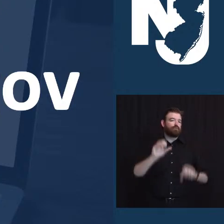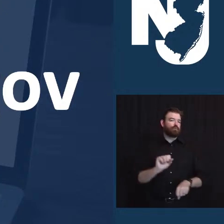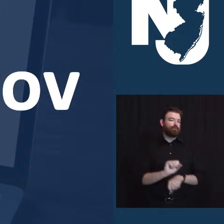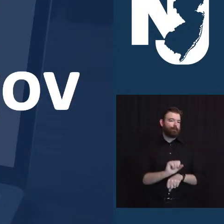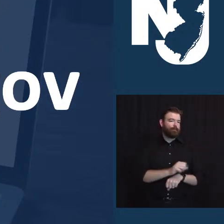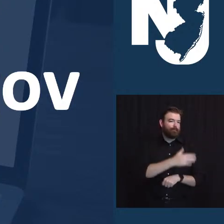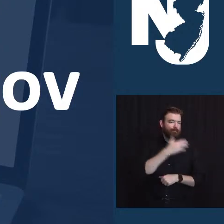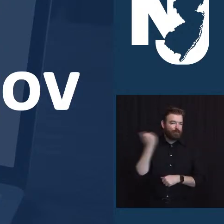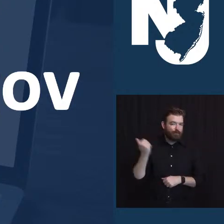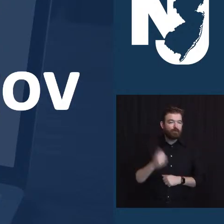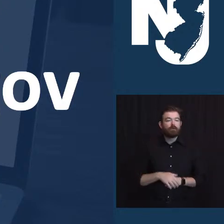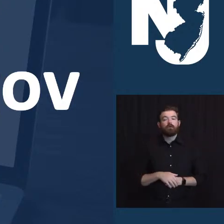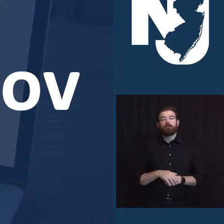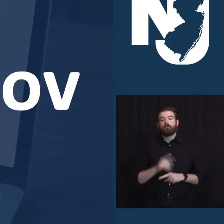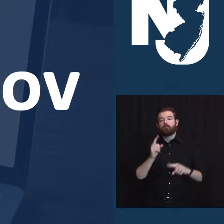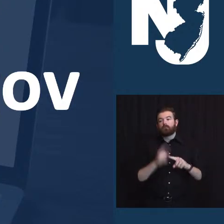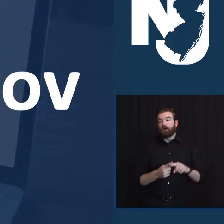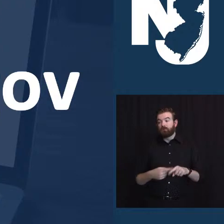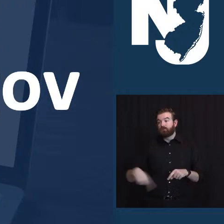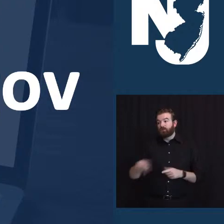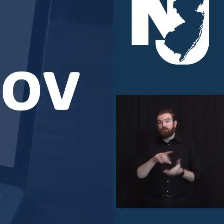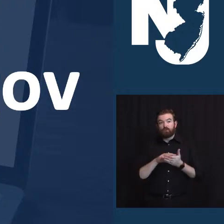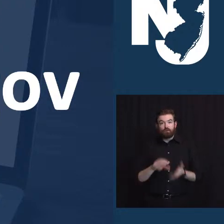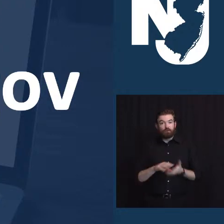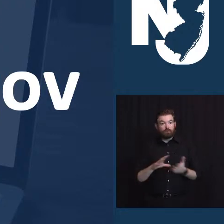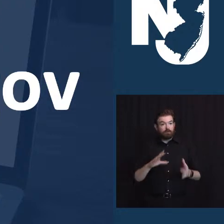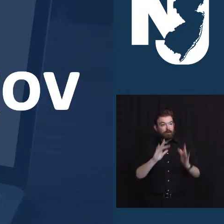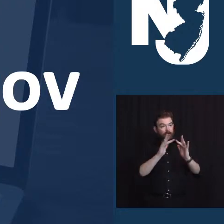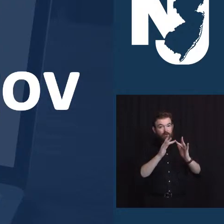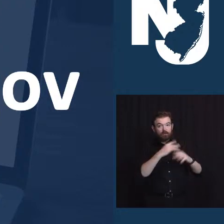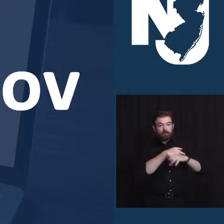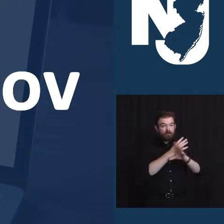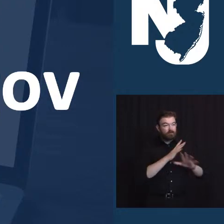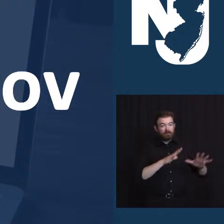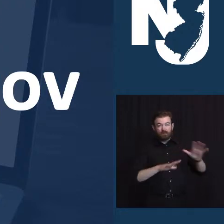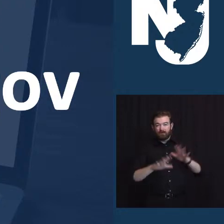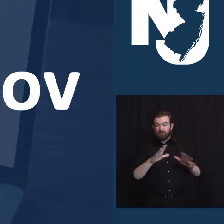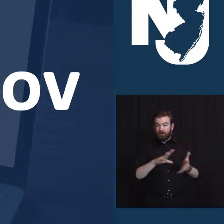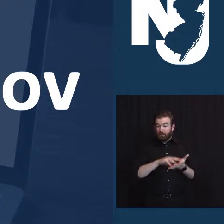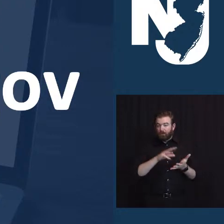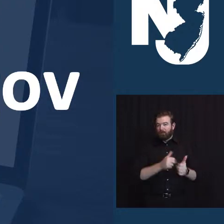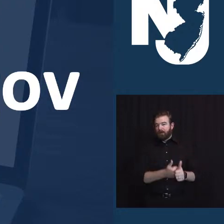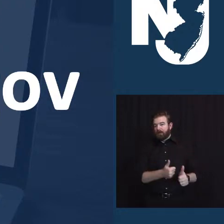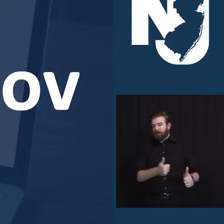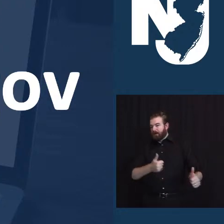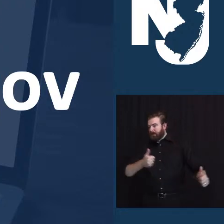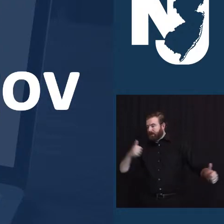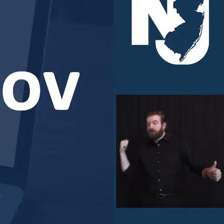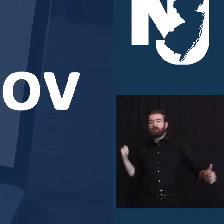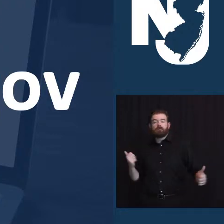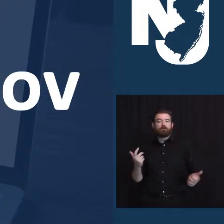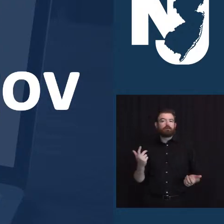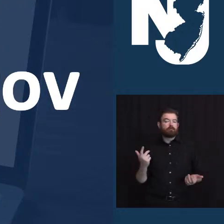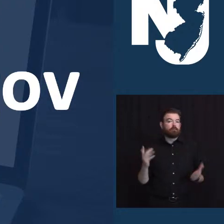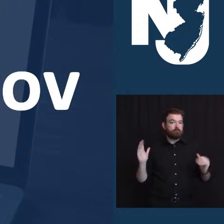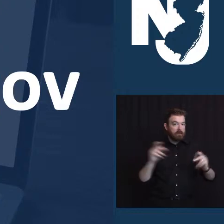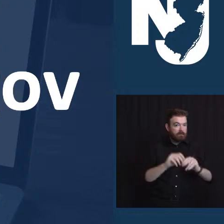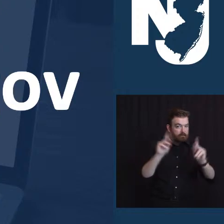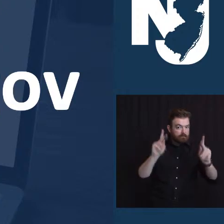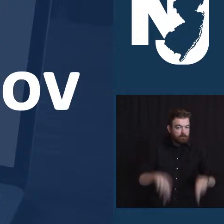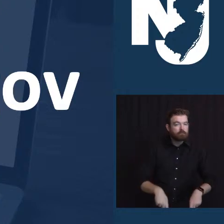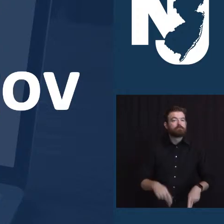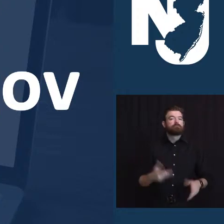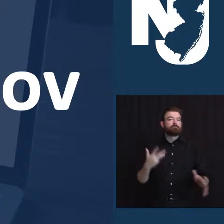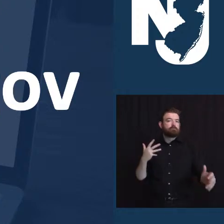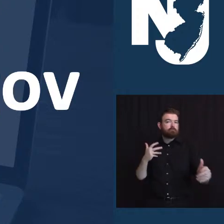impacted, and part of our investment will be to ensure that they get back to where they belong in their educational journeys. There